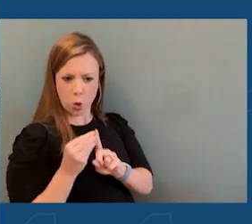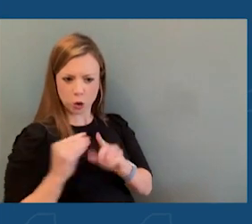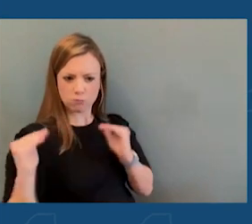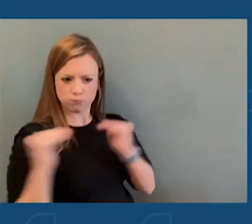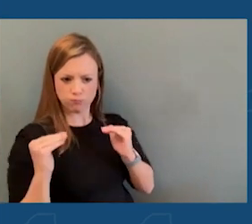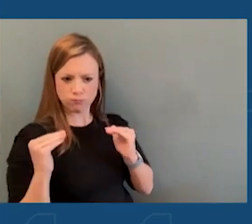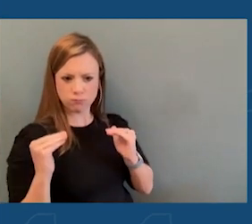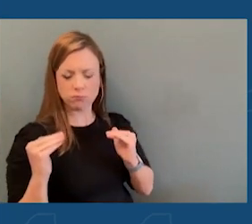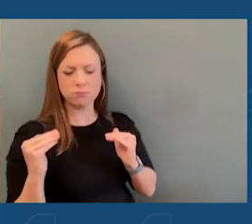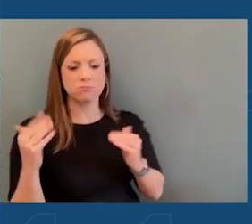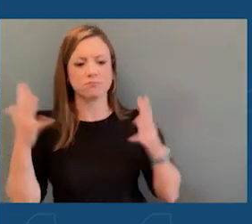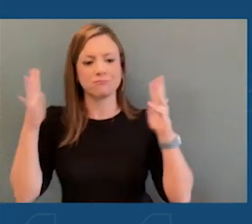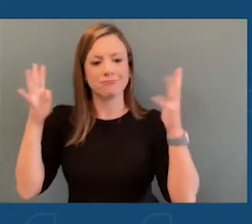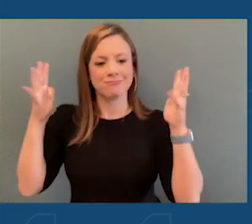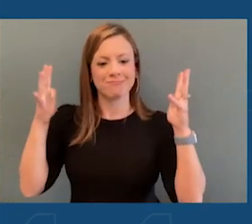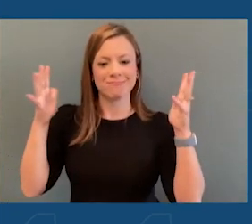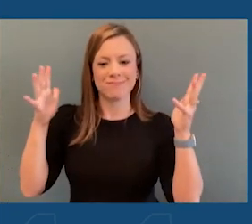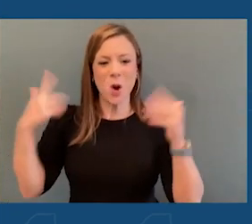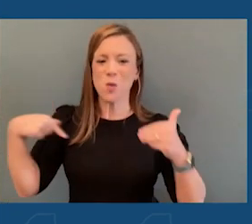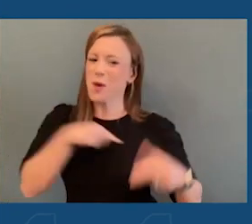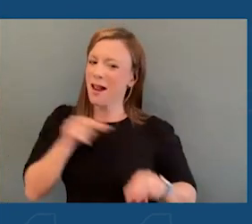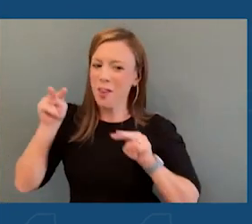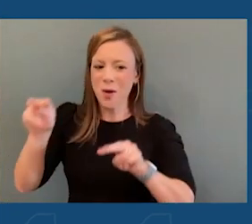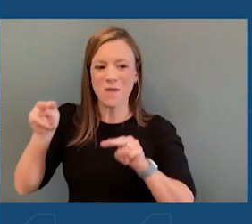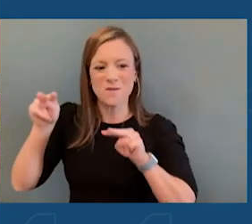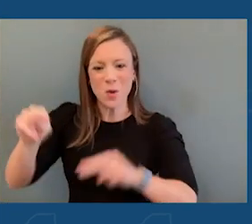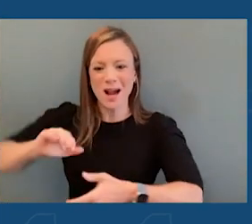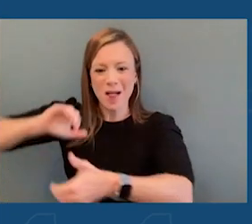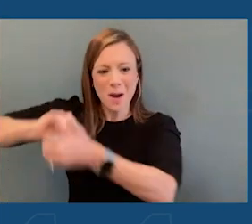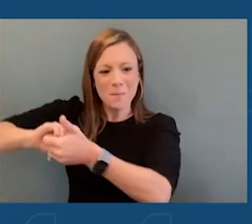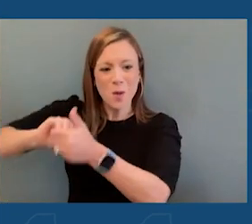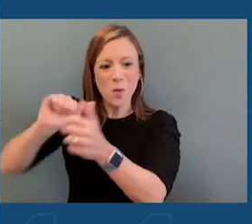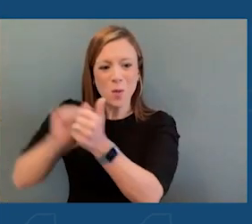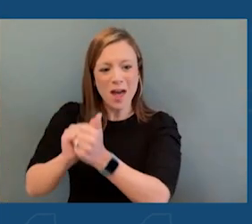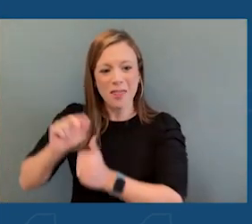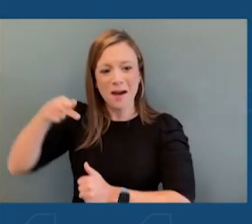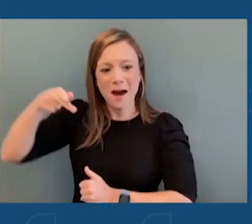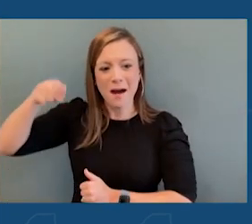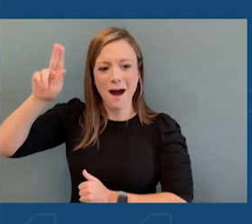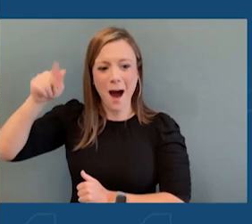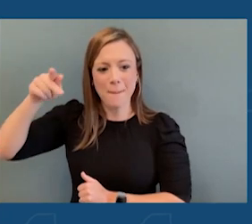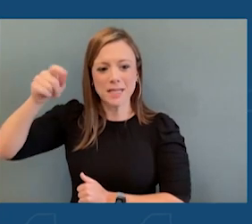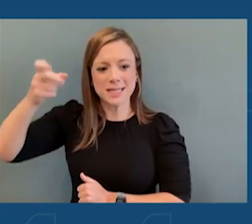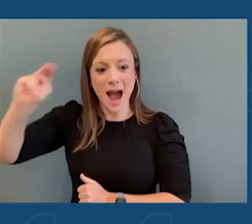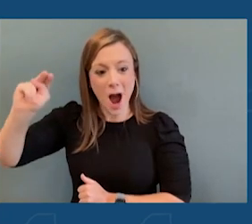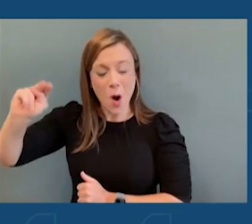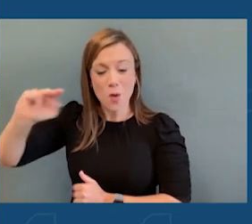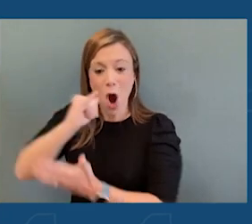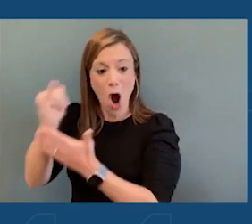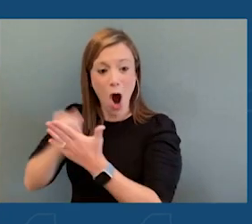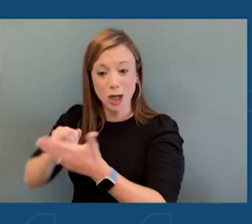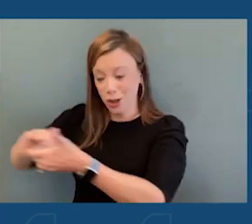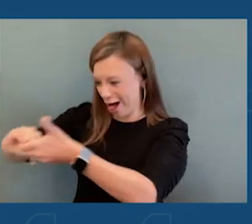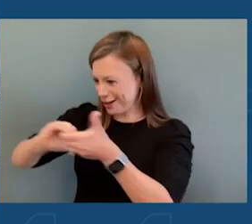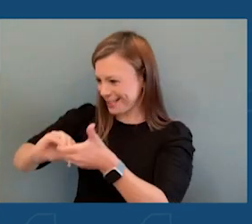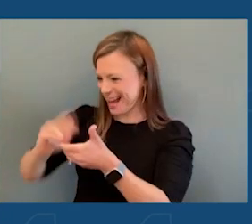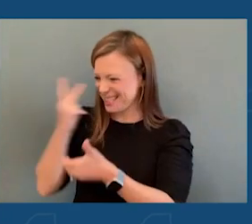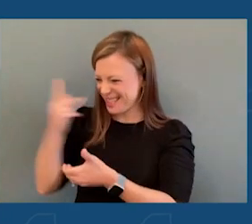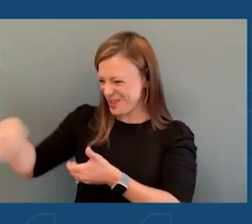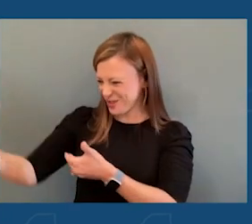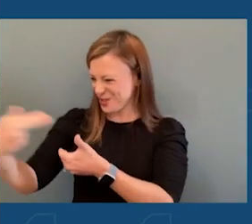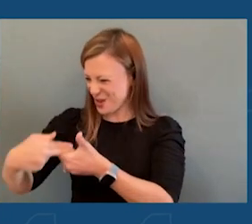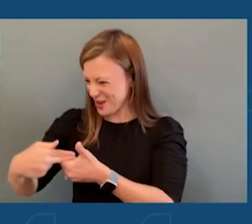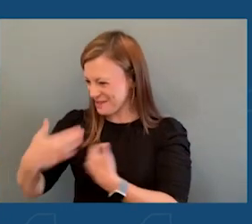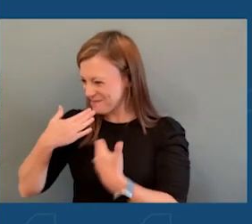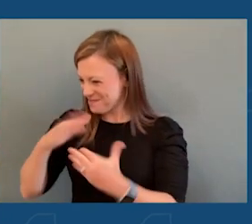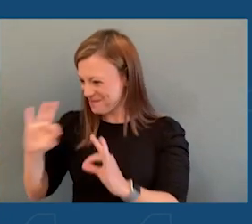We look forward to collaborating with our Uptown Arts colleagues, many who have joined here today. I see you. Thank you. Los quiero.